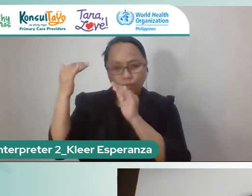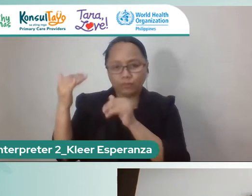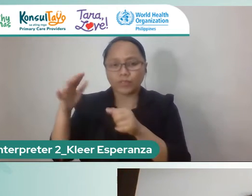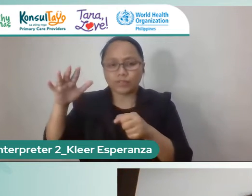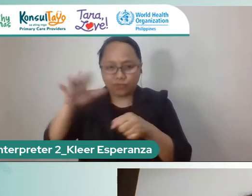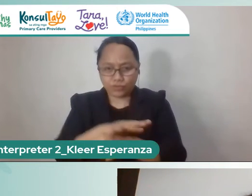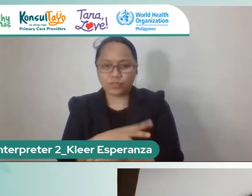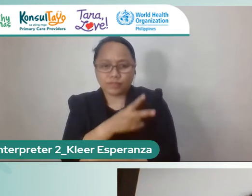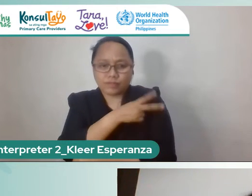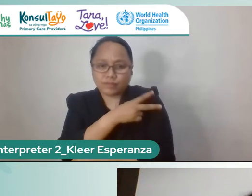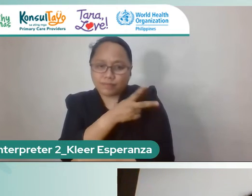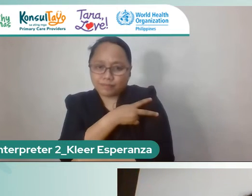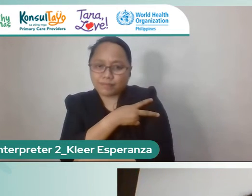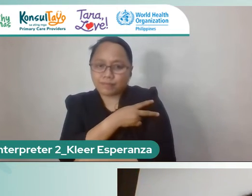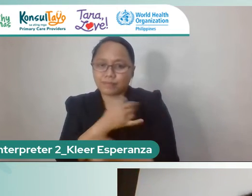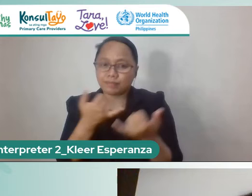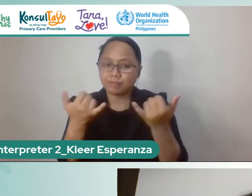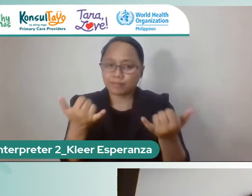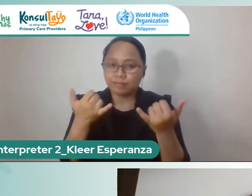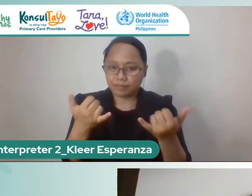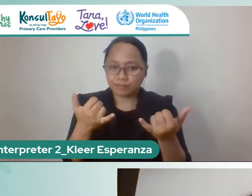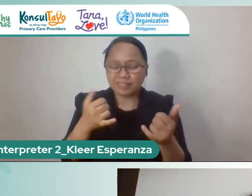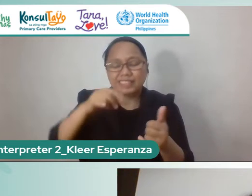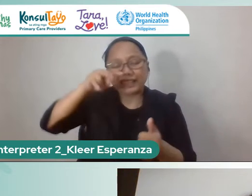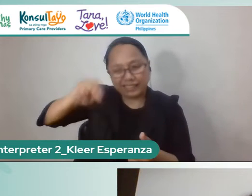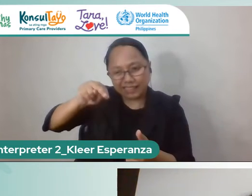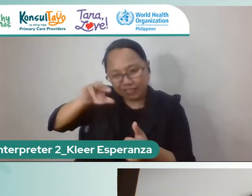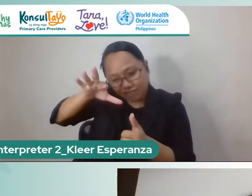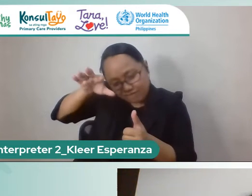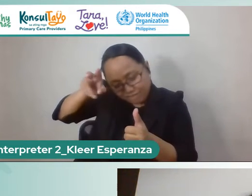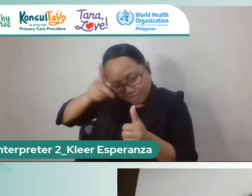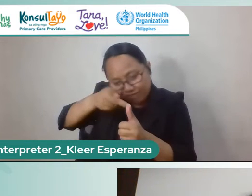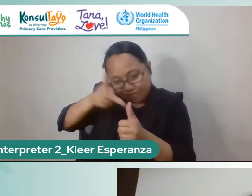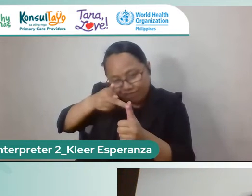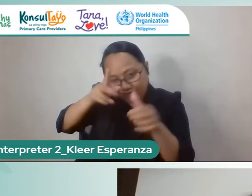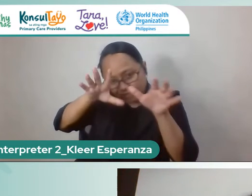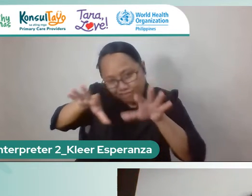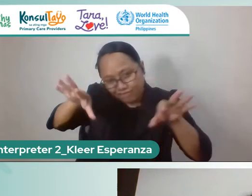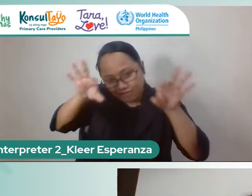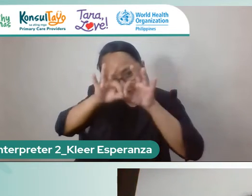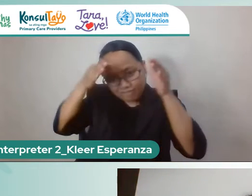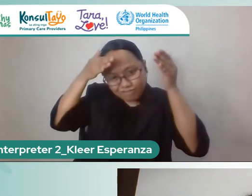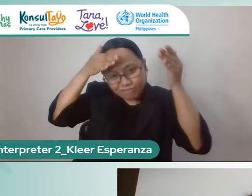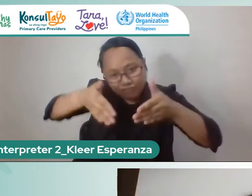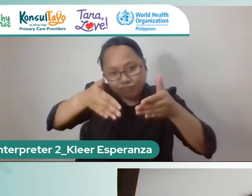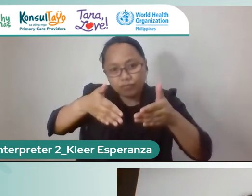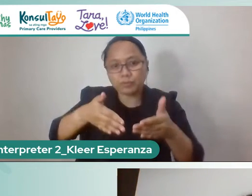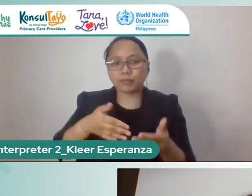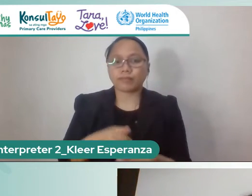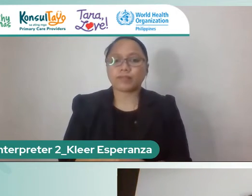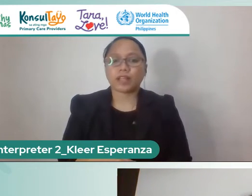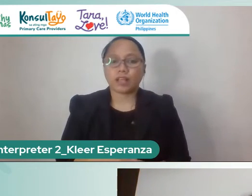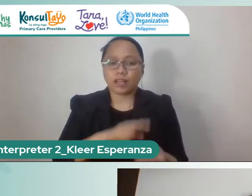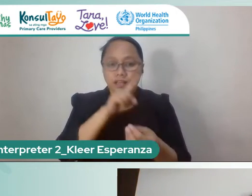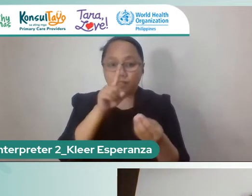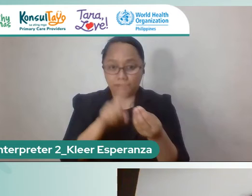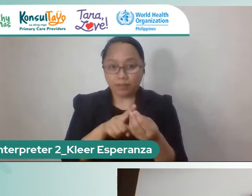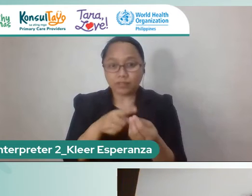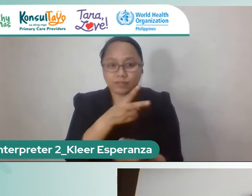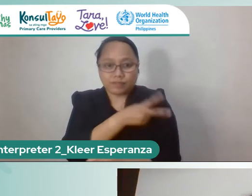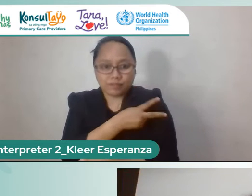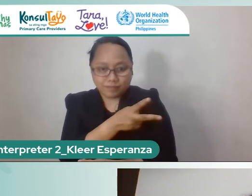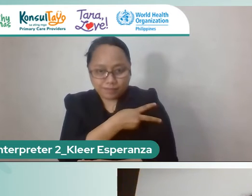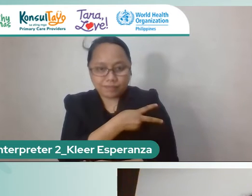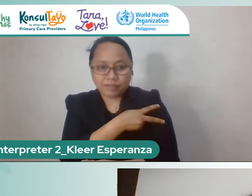from WHO is to prioritize girls from 9 to 14 years old. So this